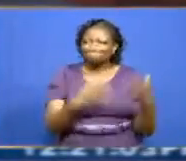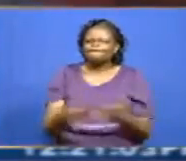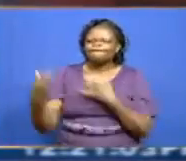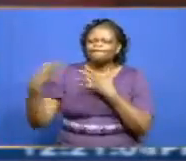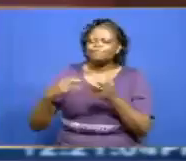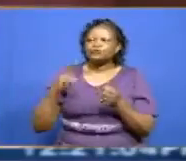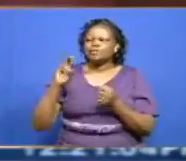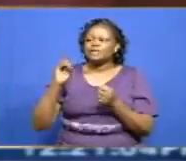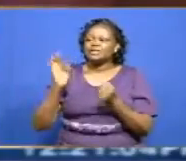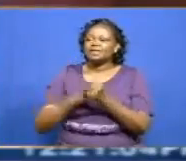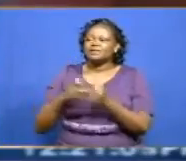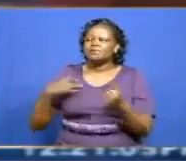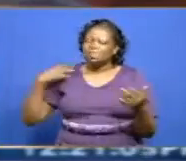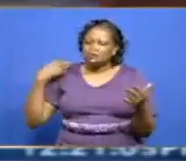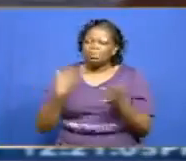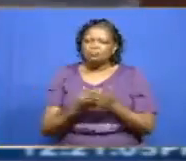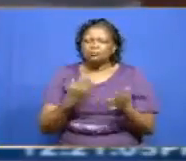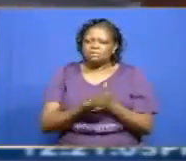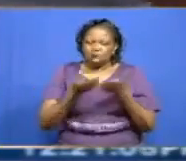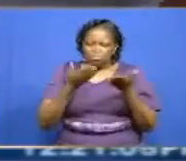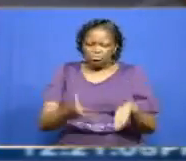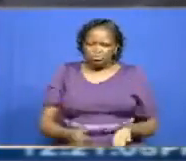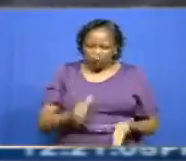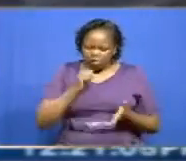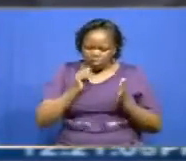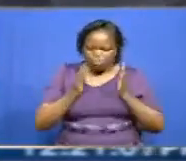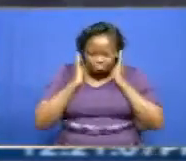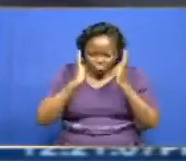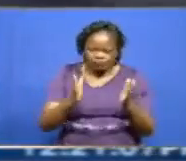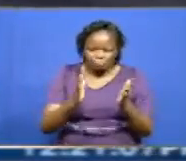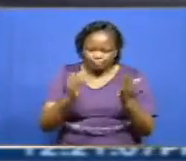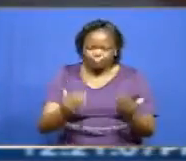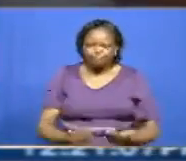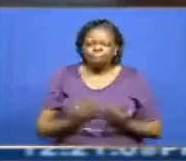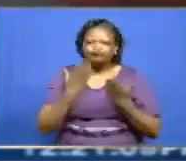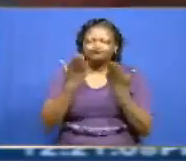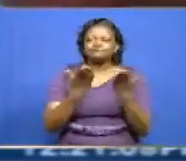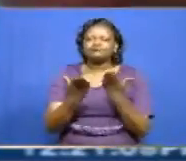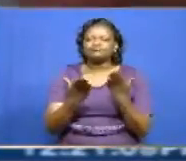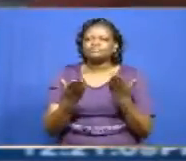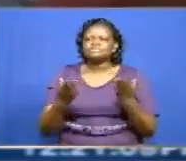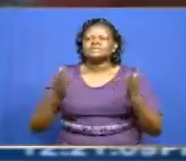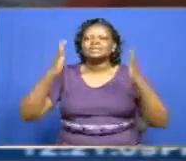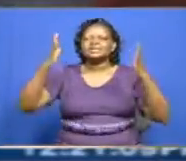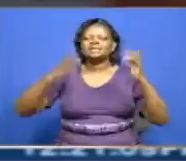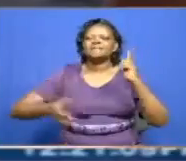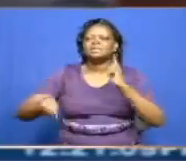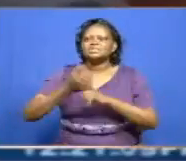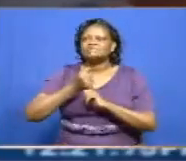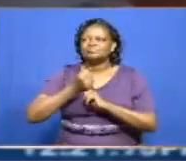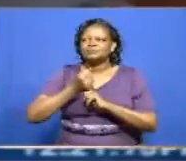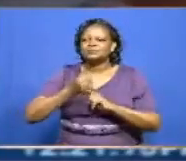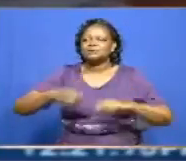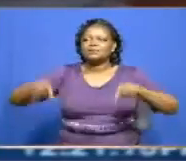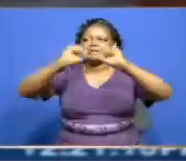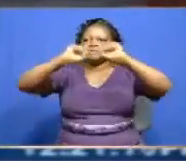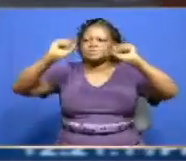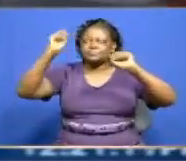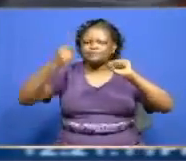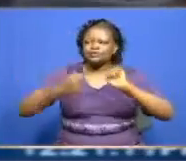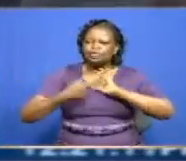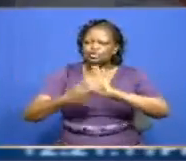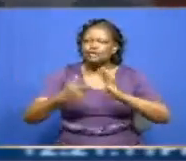to now, not focusing on delivery of services. If the greatest achievement of the President of Kenya is to demonstrate to the people of this